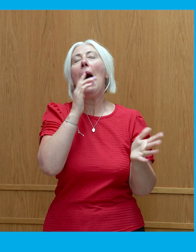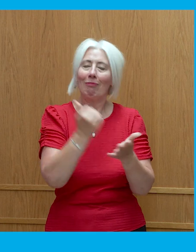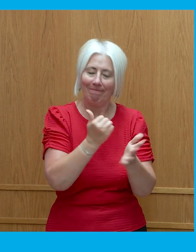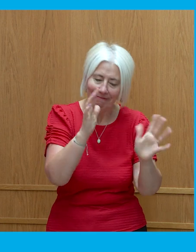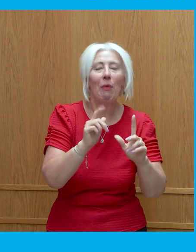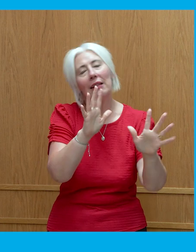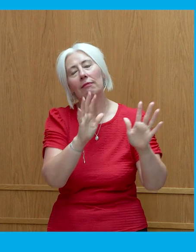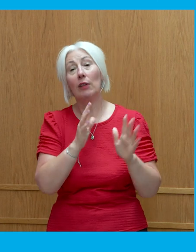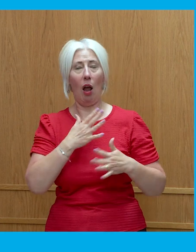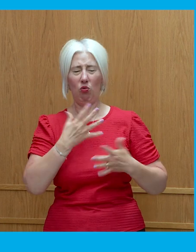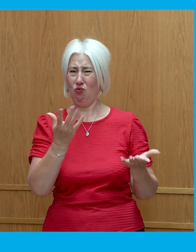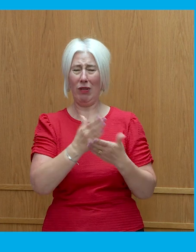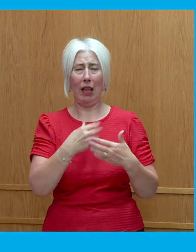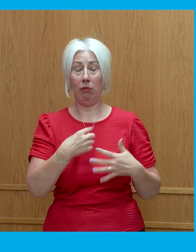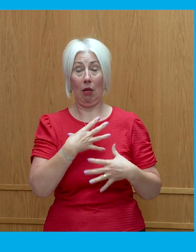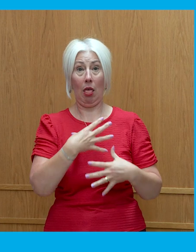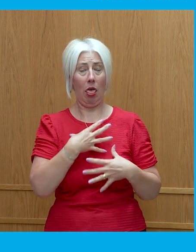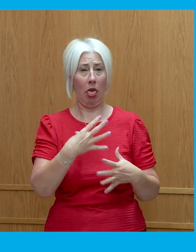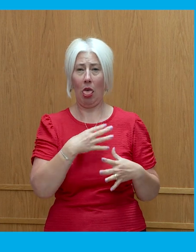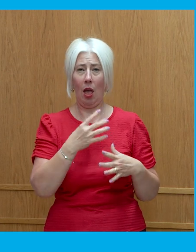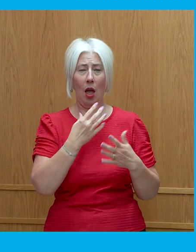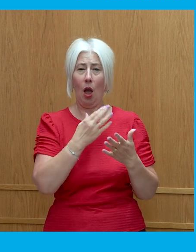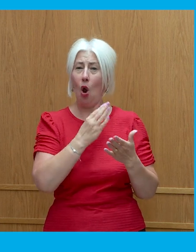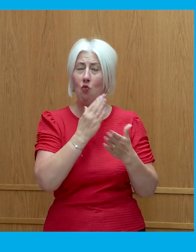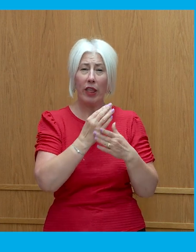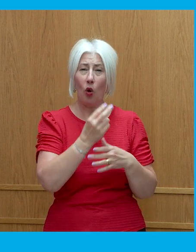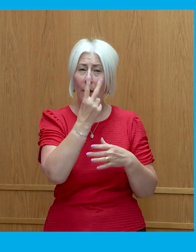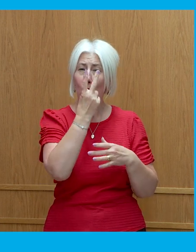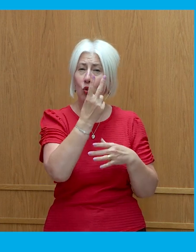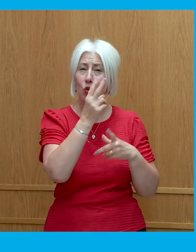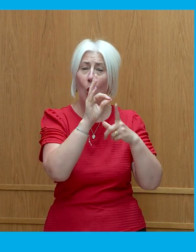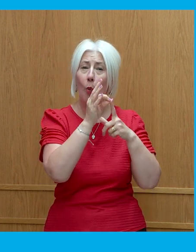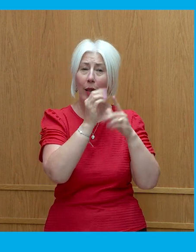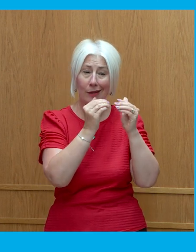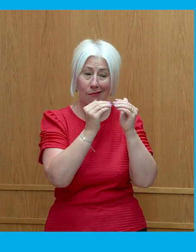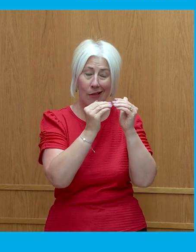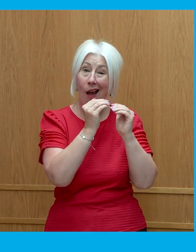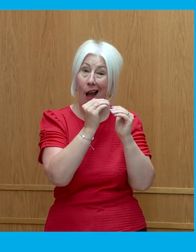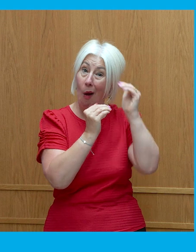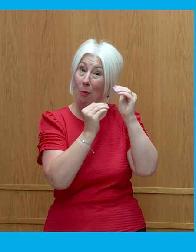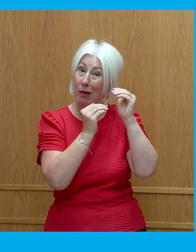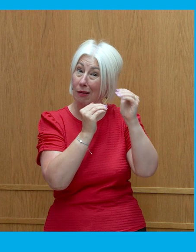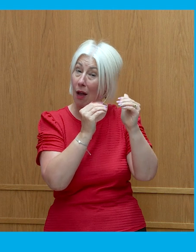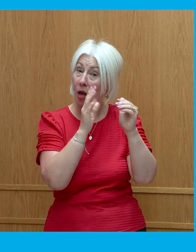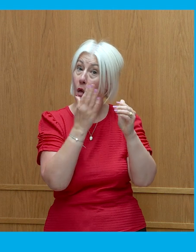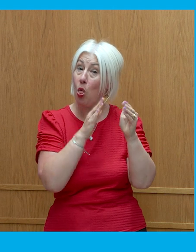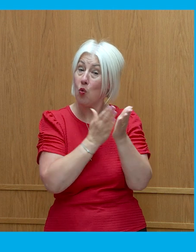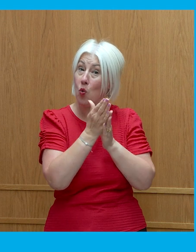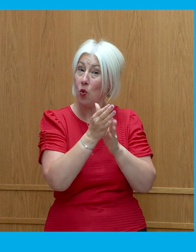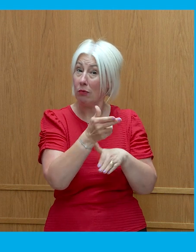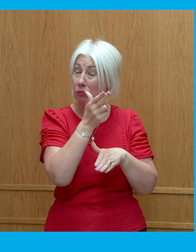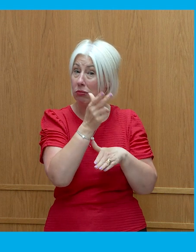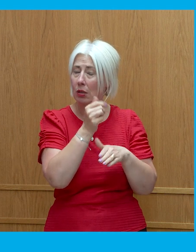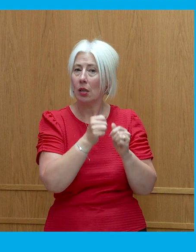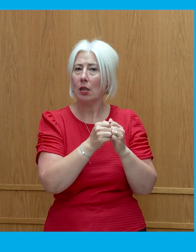It was remarkable to me that he only got about a 2-point bump. And I think it speaks to a point that Bob made earlier. His numbers are baked